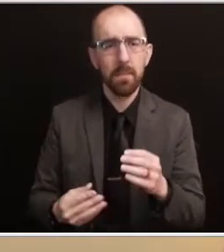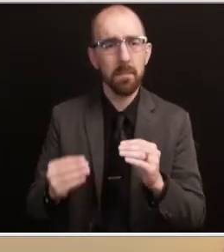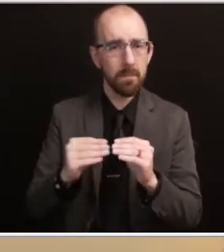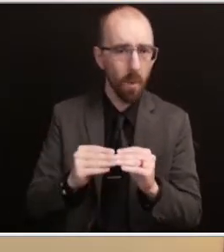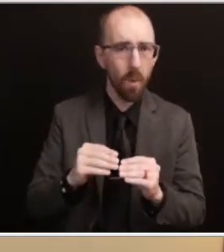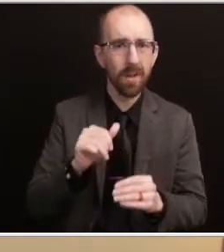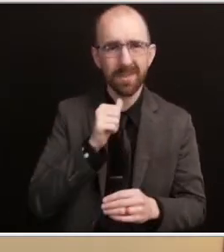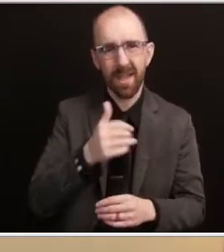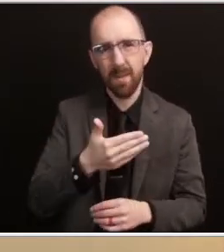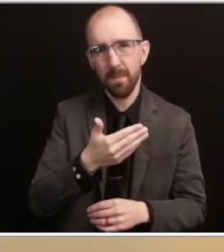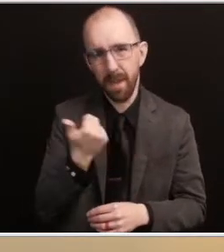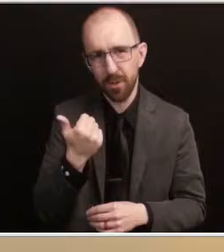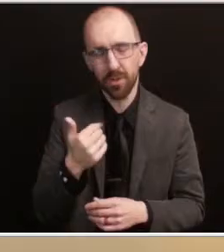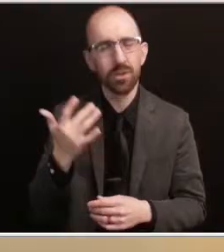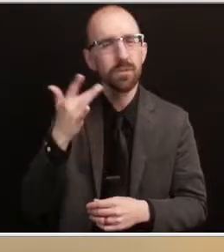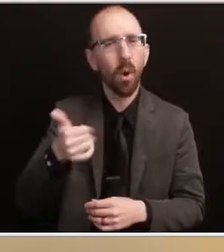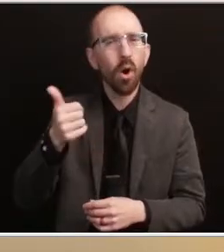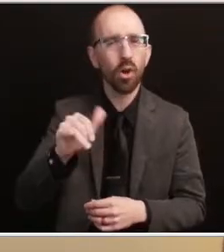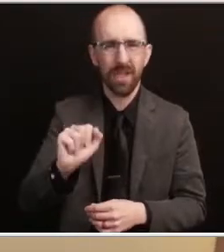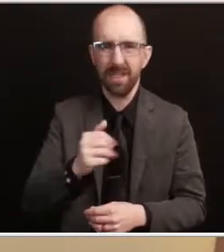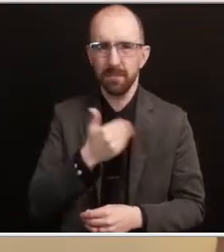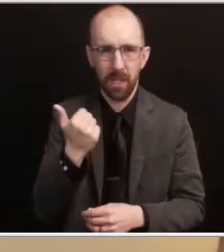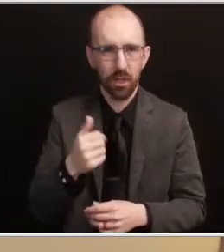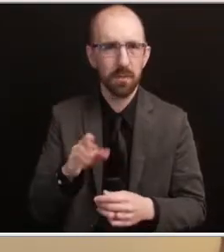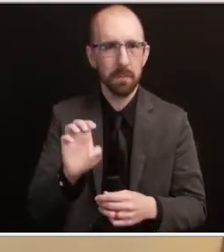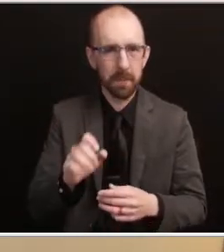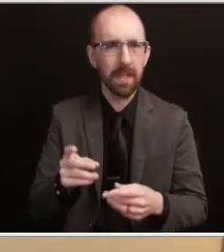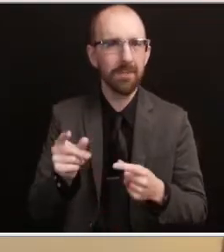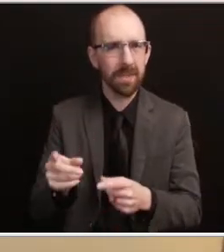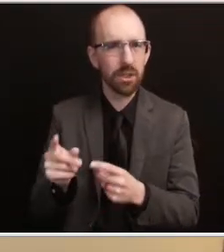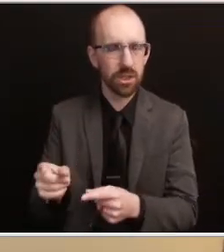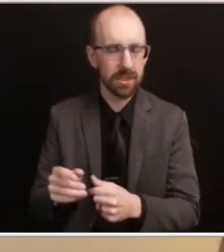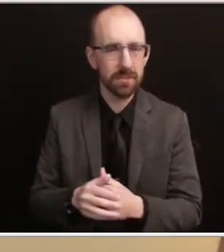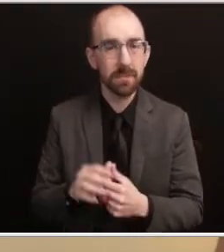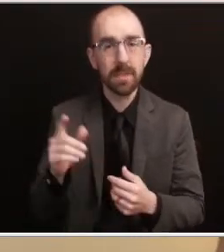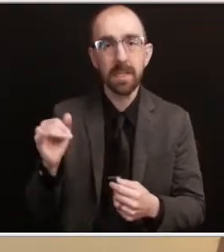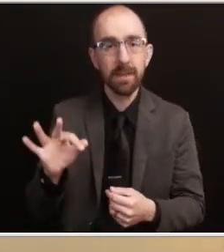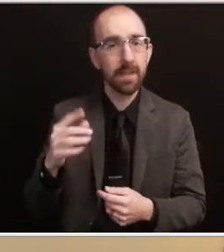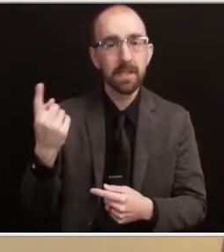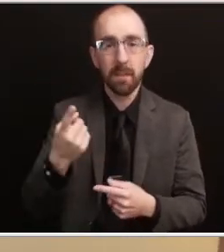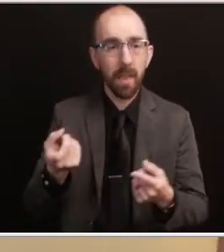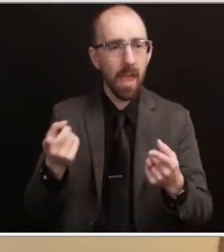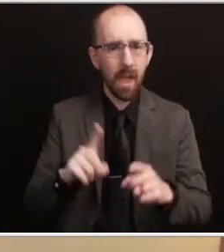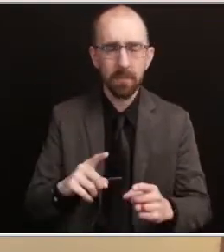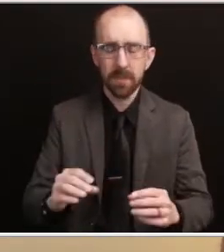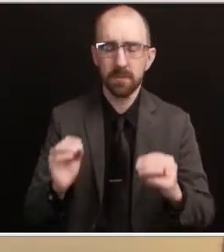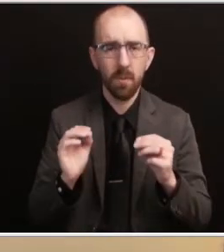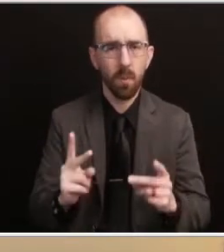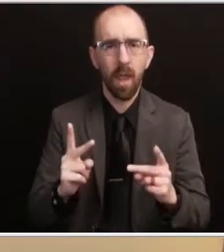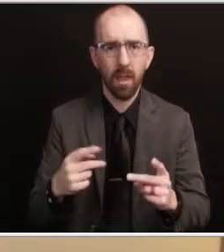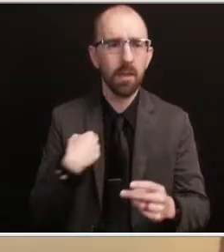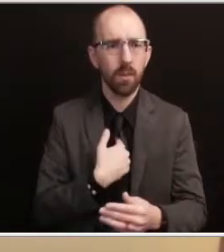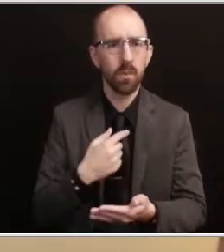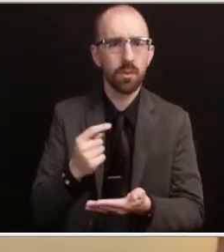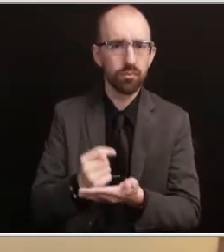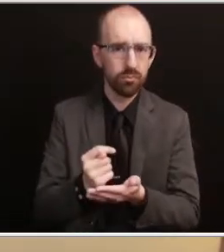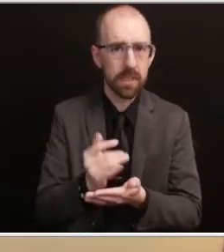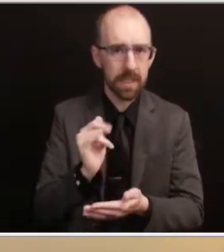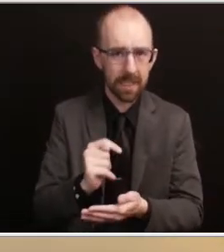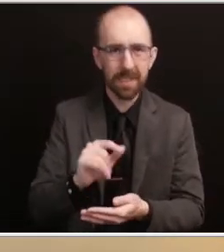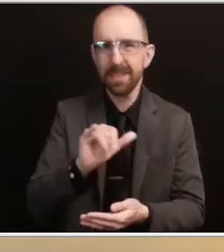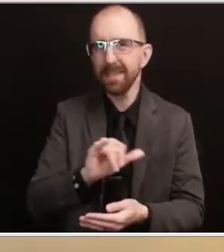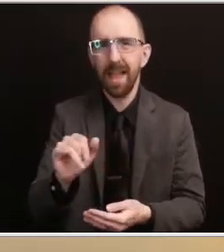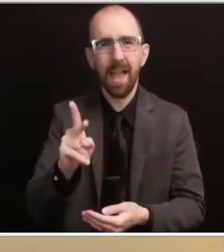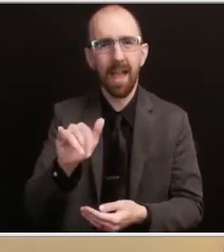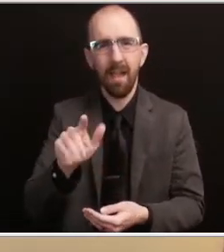better, smarter is better, be efficient with what you do. But if something happens, okay, we treat it, just like Kyle